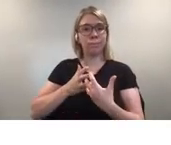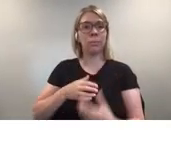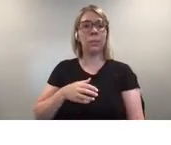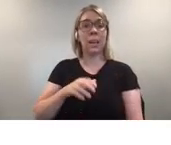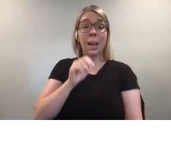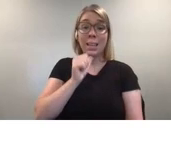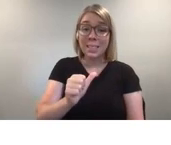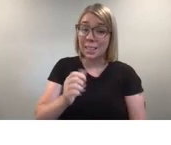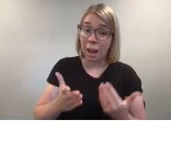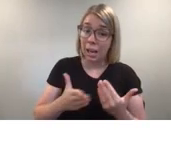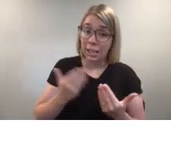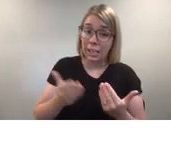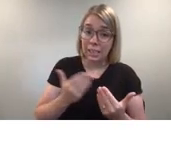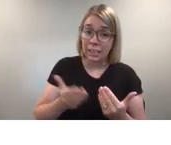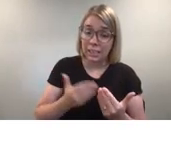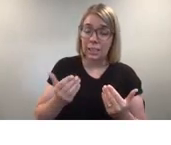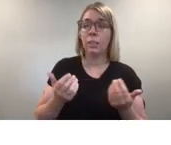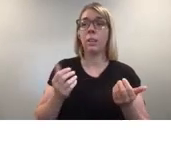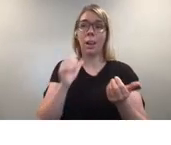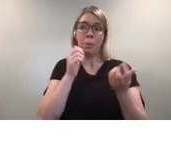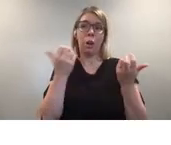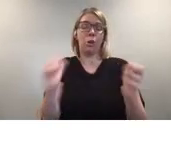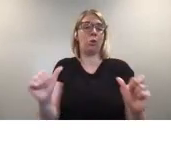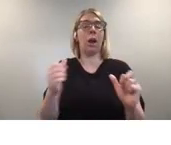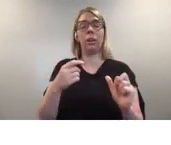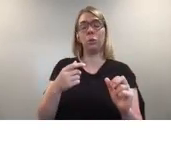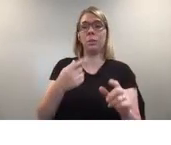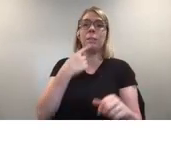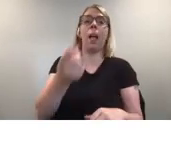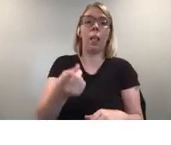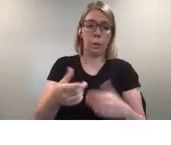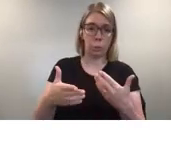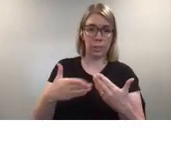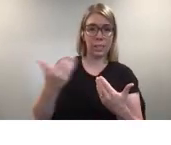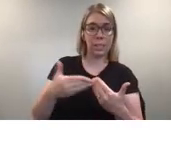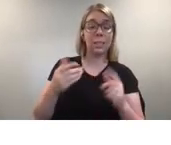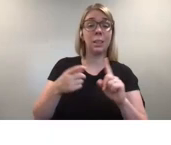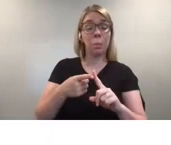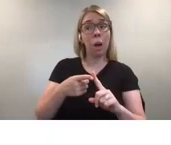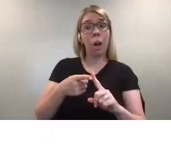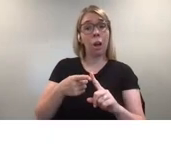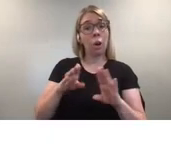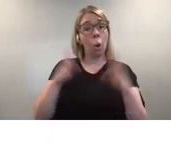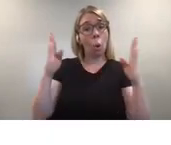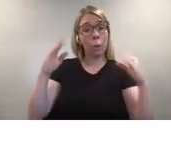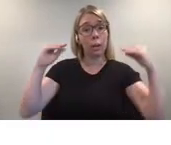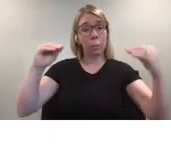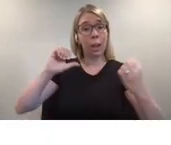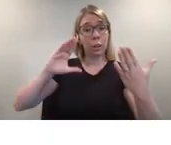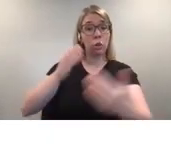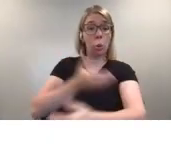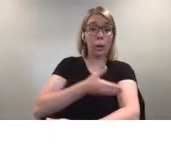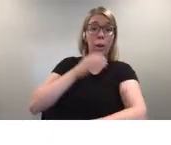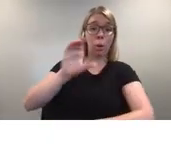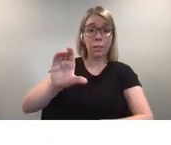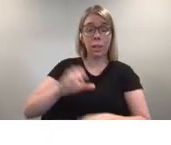it's easy, I'm not trying to convey that to you, but that it's empowering to them. In these examples, students are editing Wikipedia